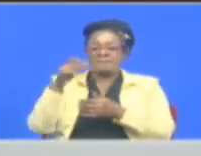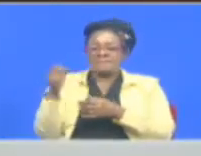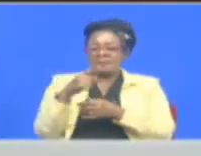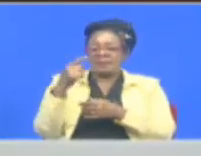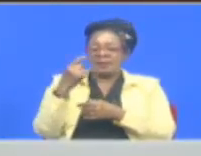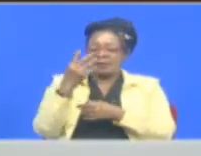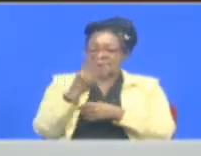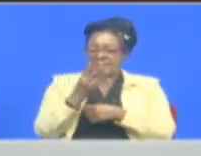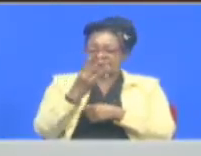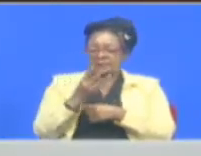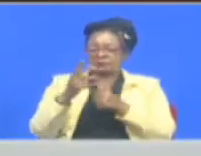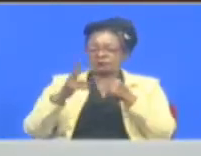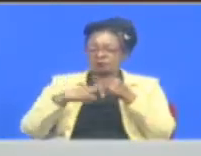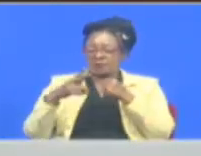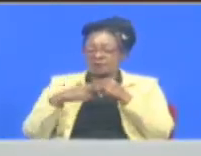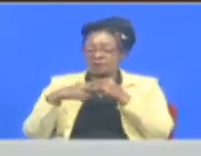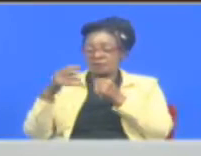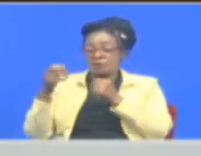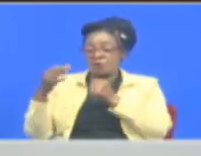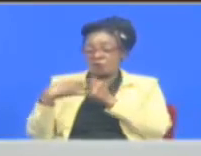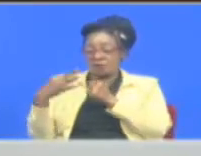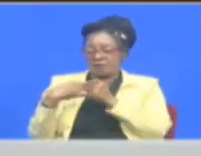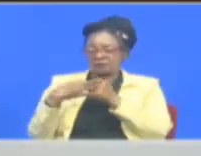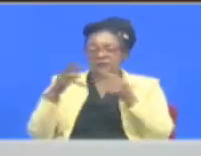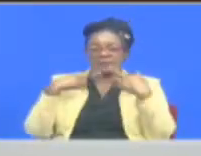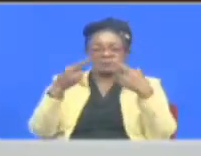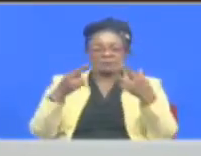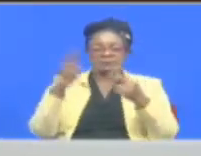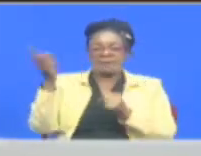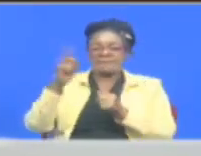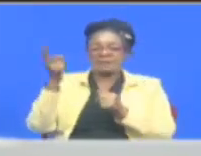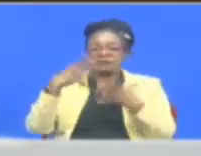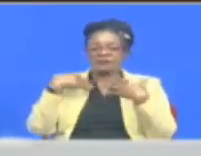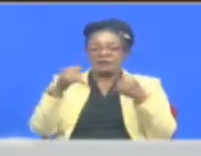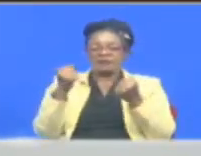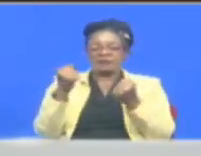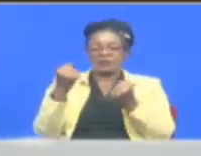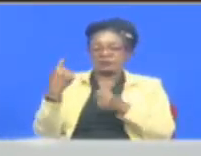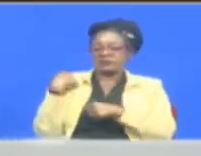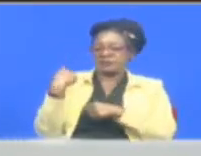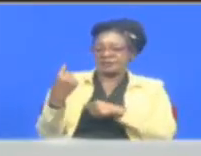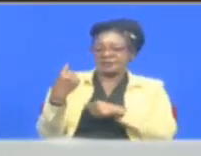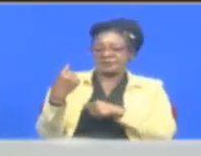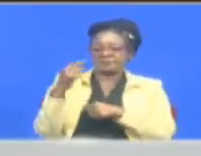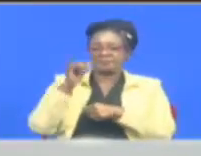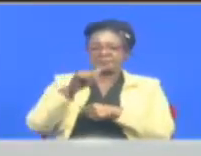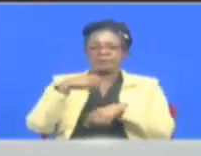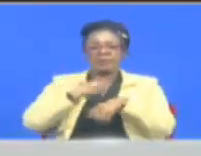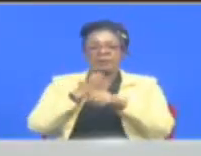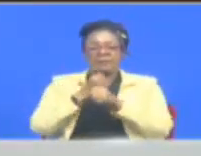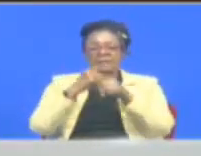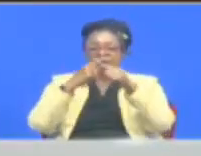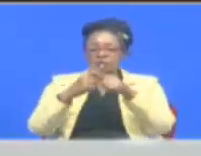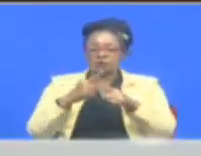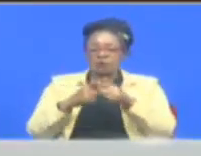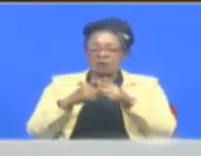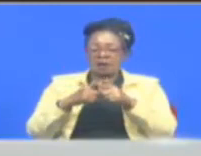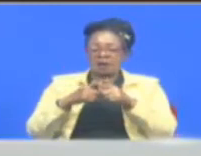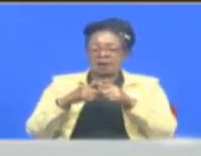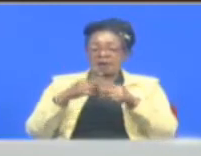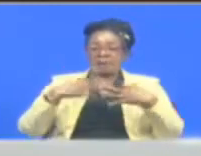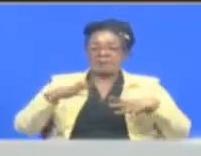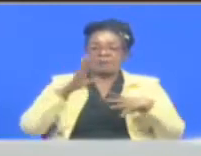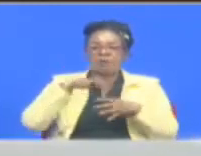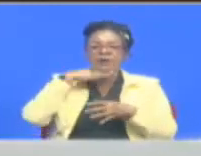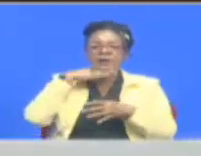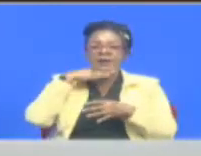and August reported by the Ministry of Health on Saturday, that is today. This brings the total number of lives lost to the